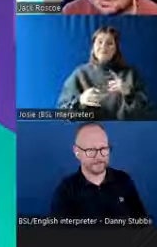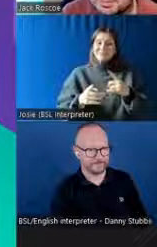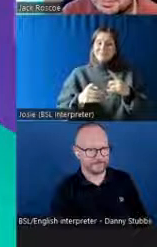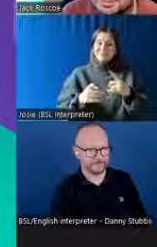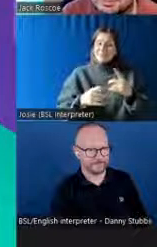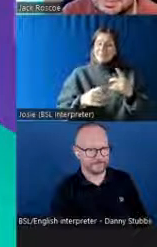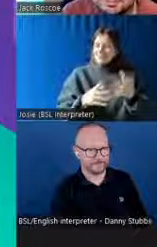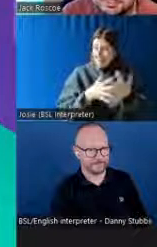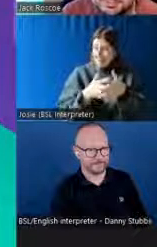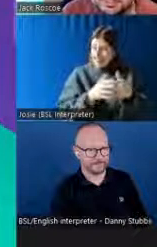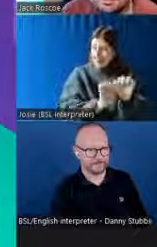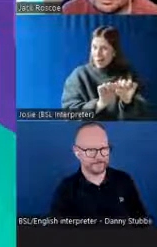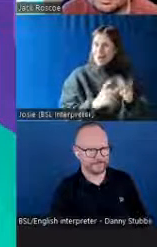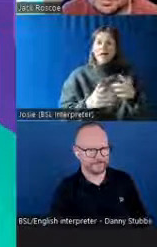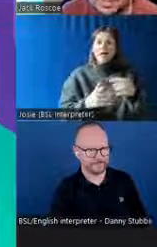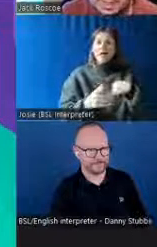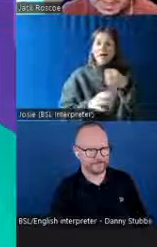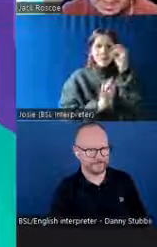how they felt about history.